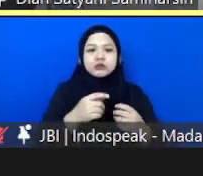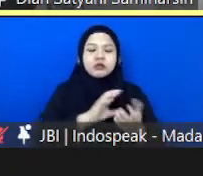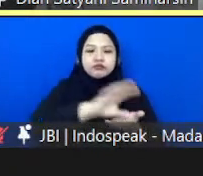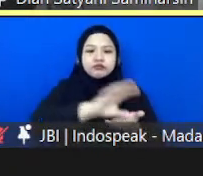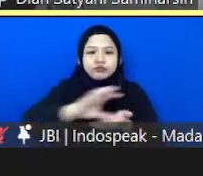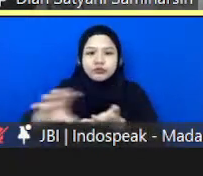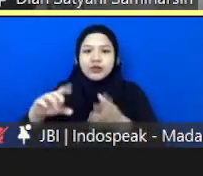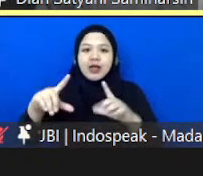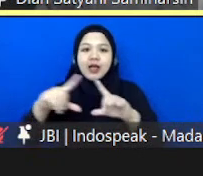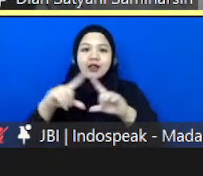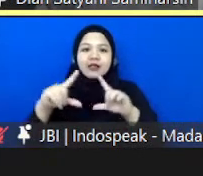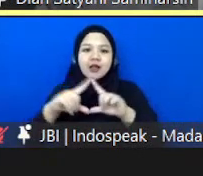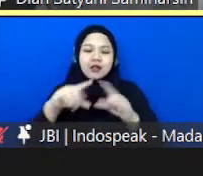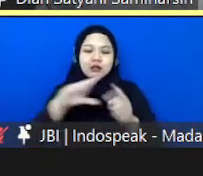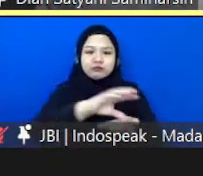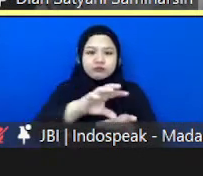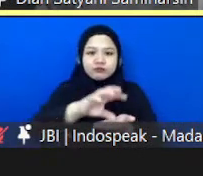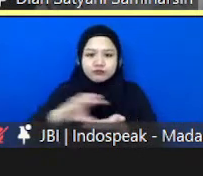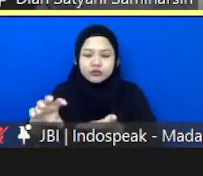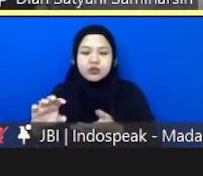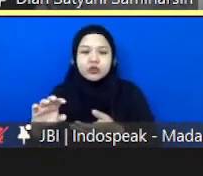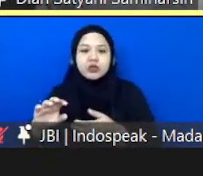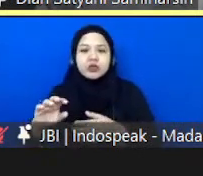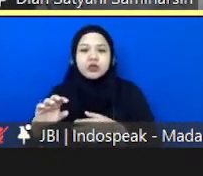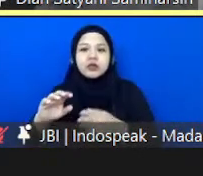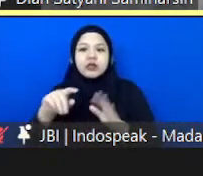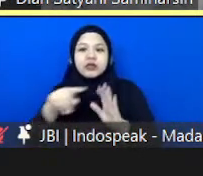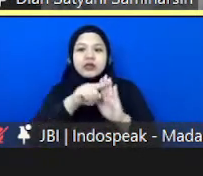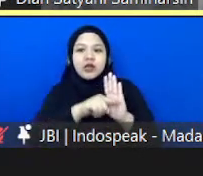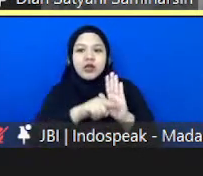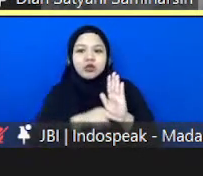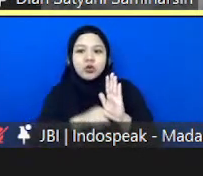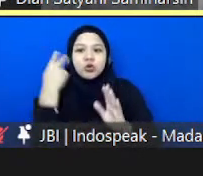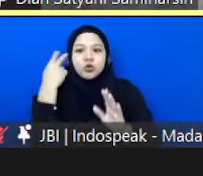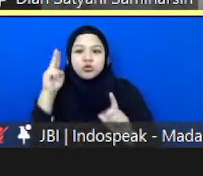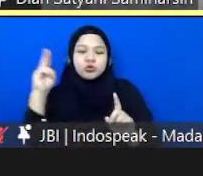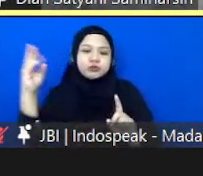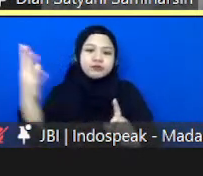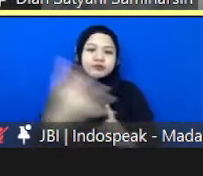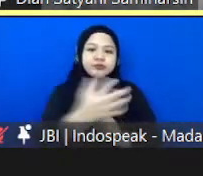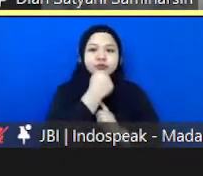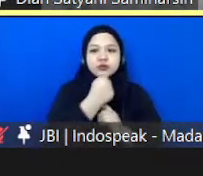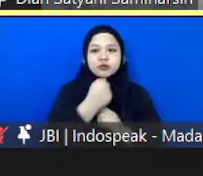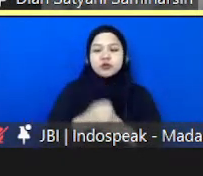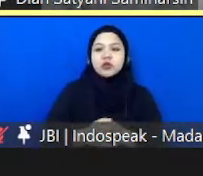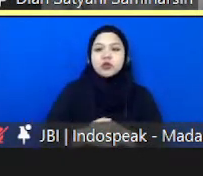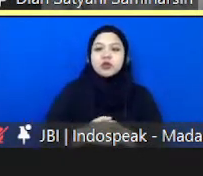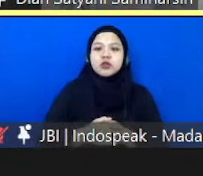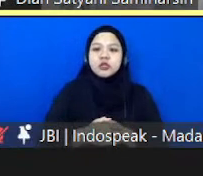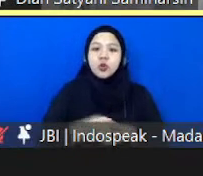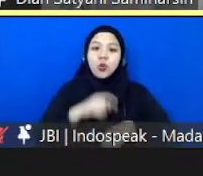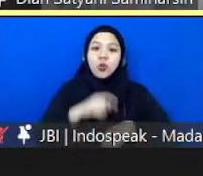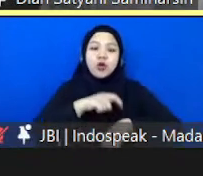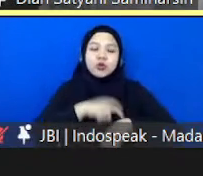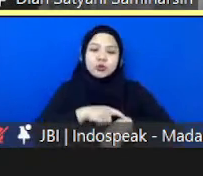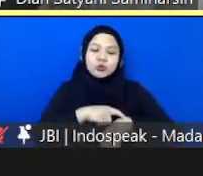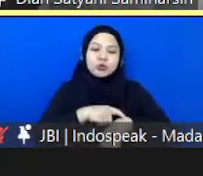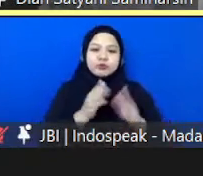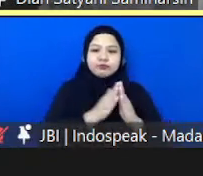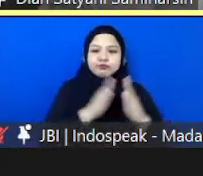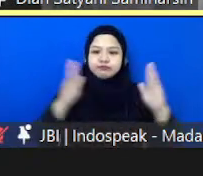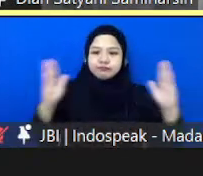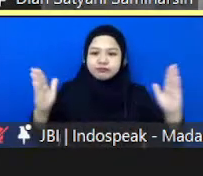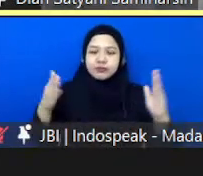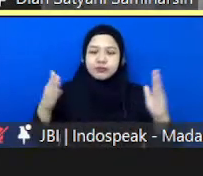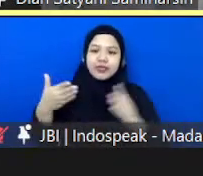also the output indicators to be achieved during the period of intervention of 6 months.